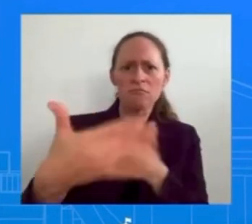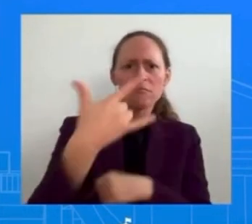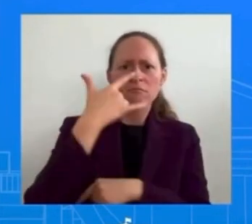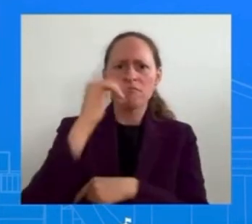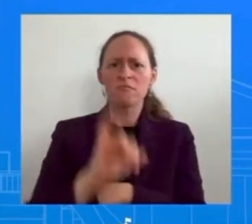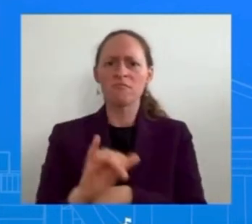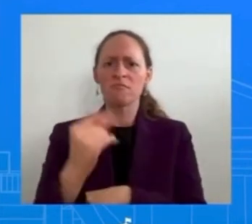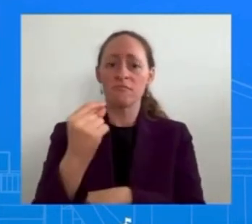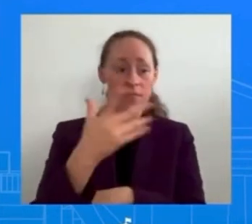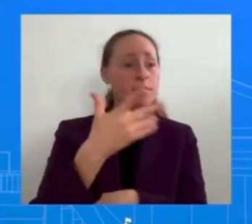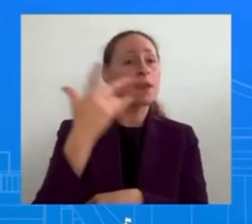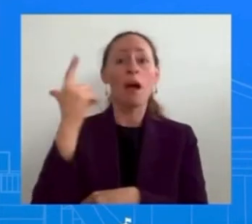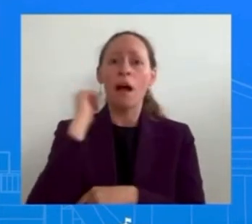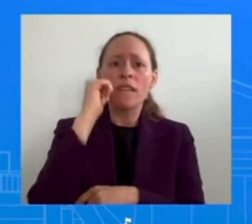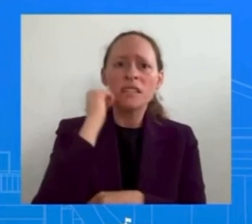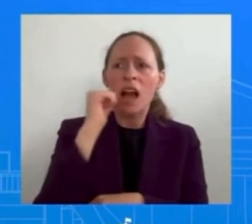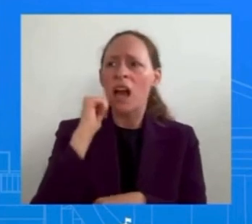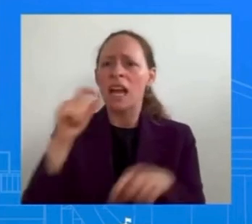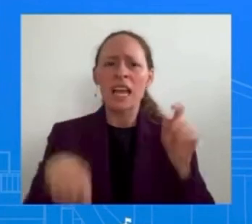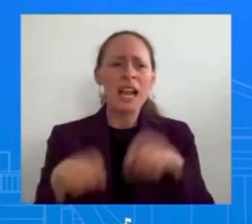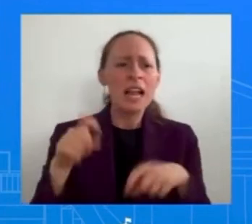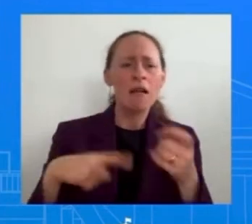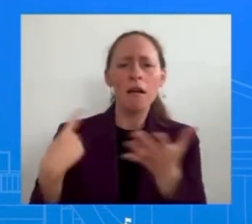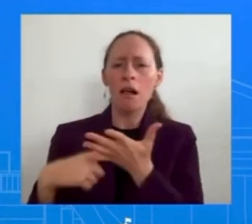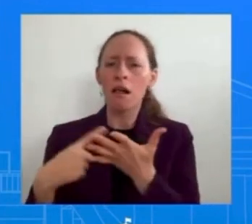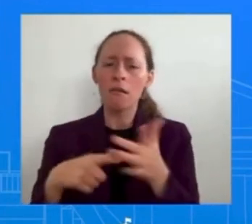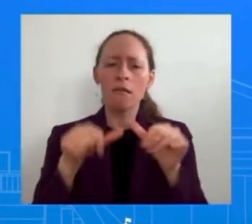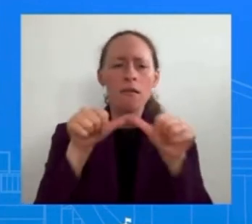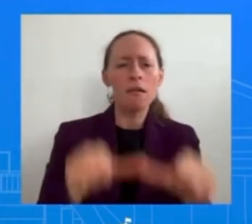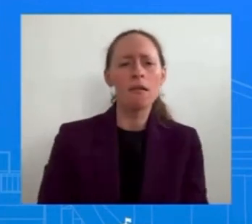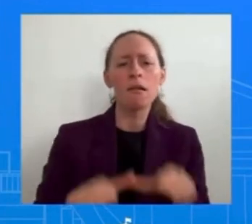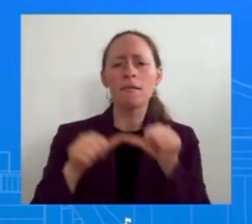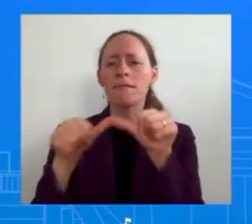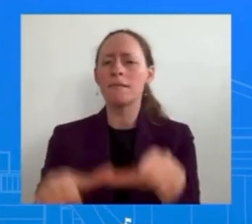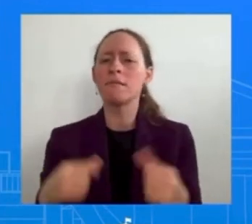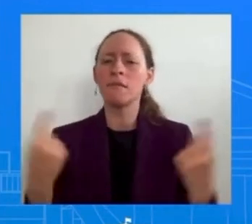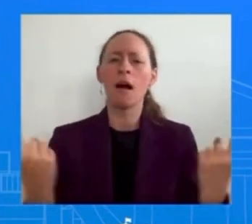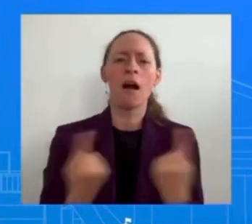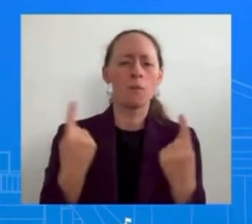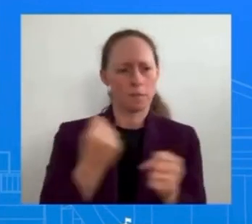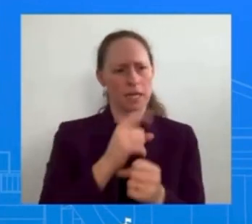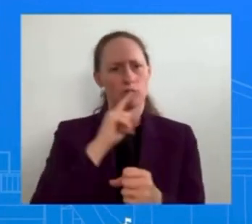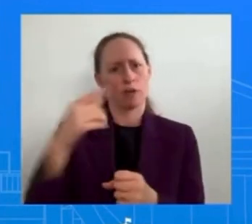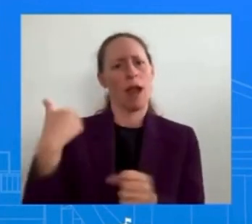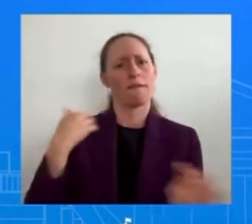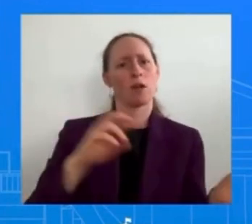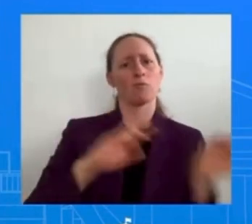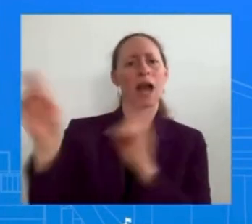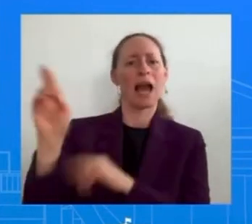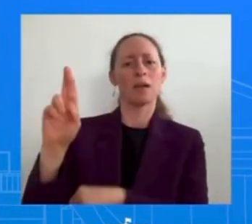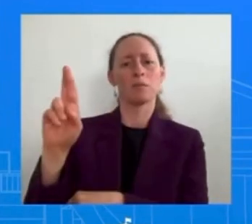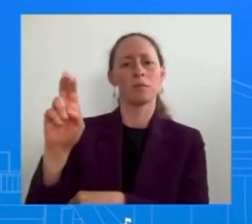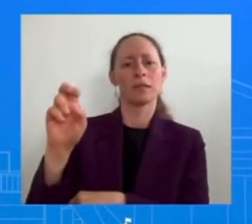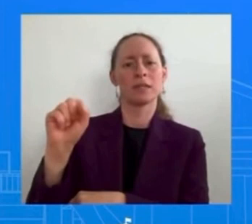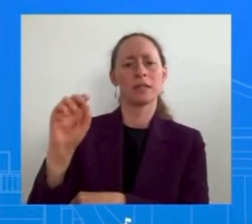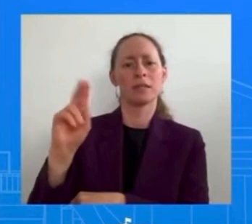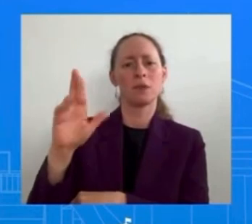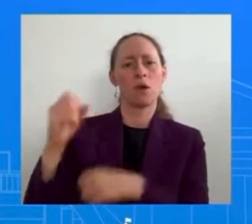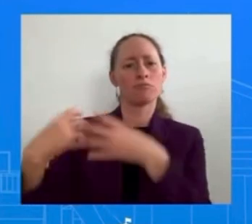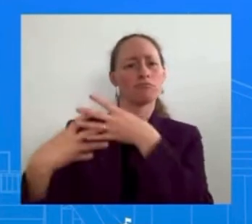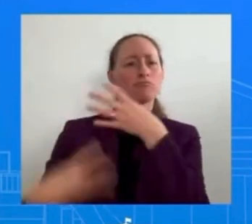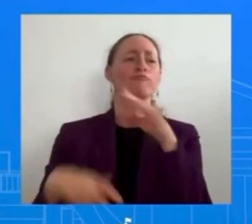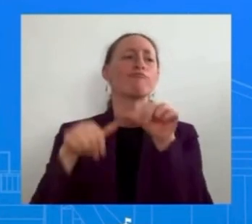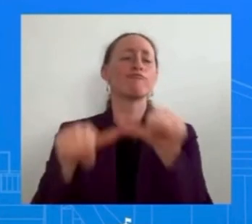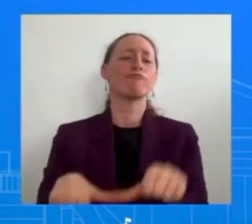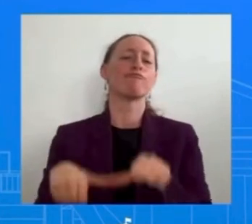have a continuous flow of resources into the area. I know your focus right now is on the response, but it does